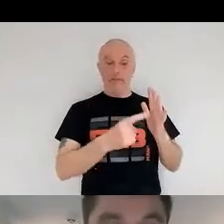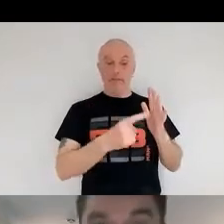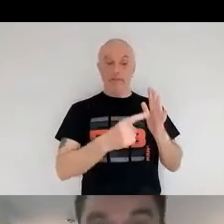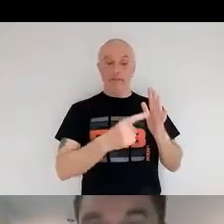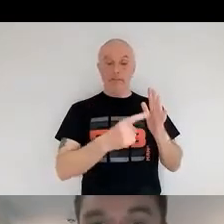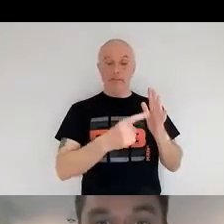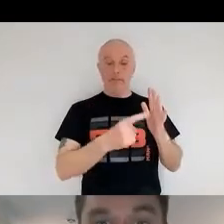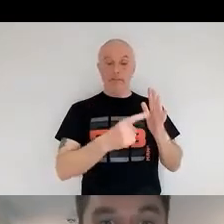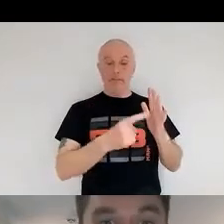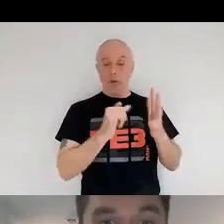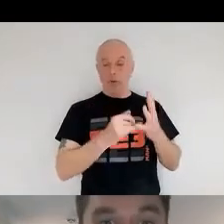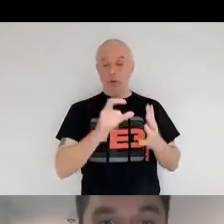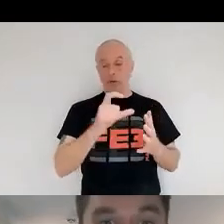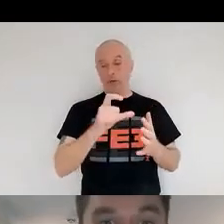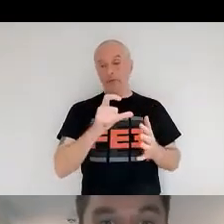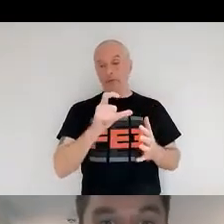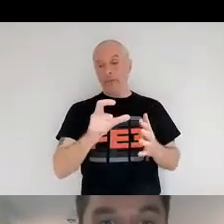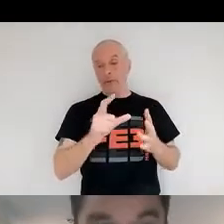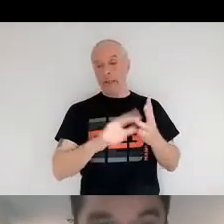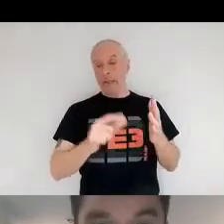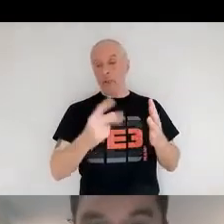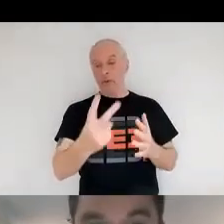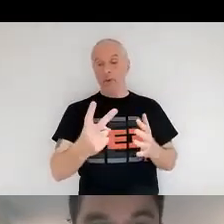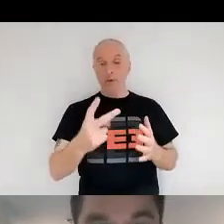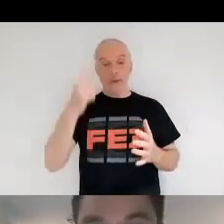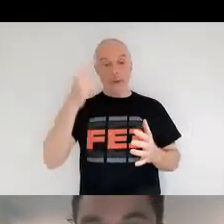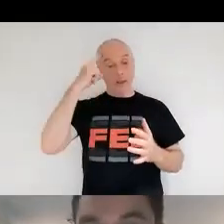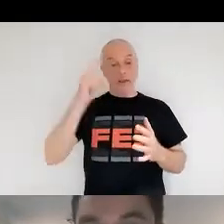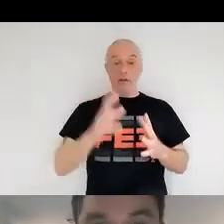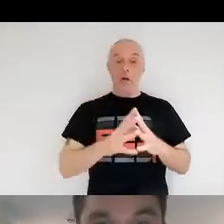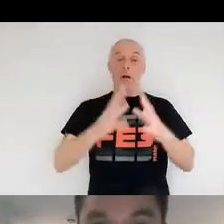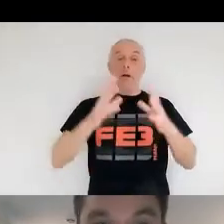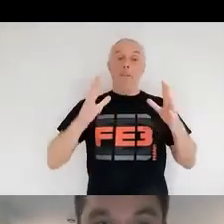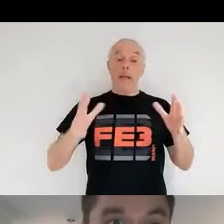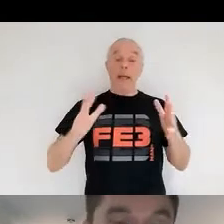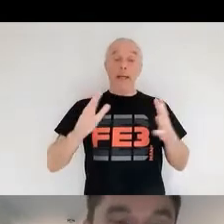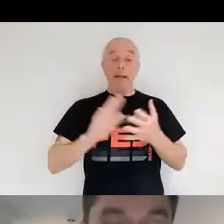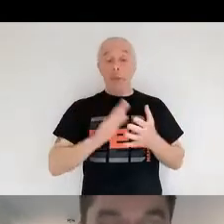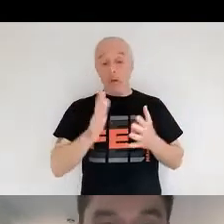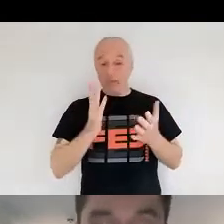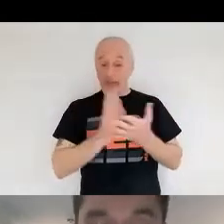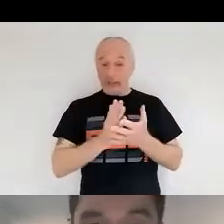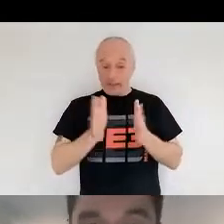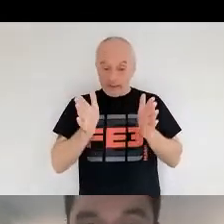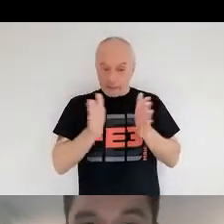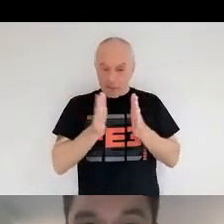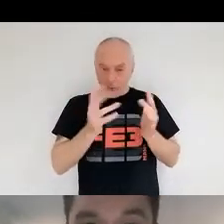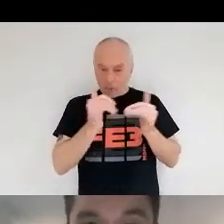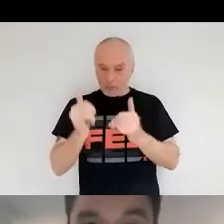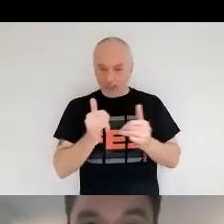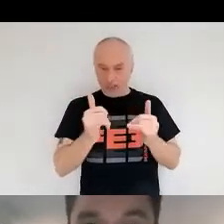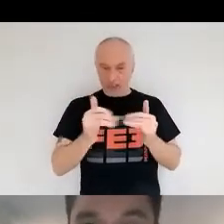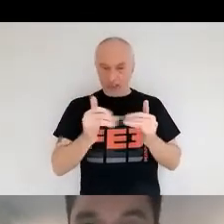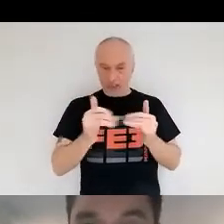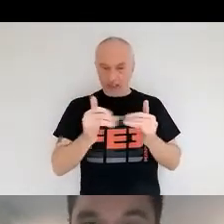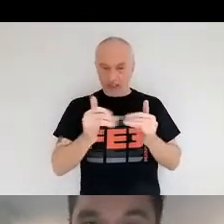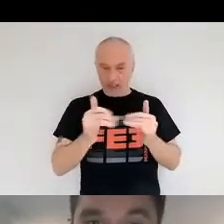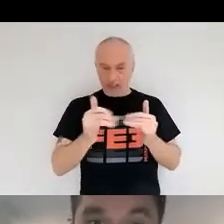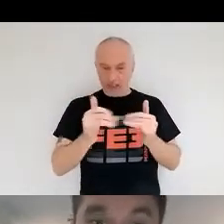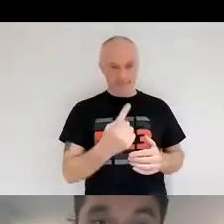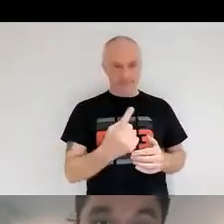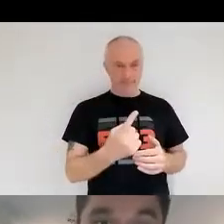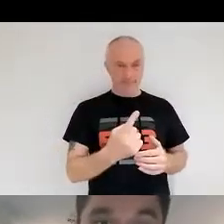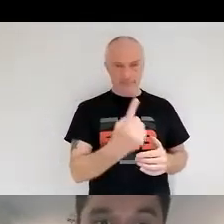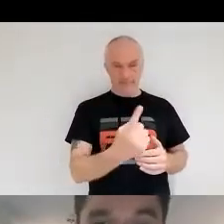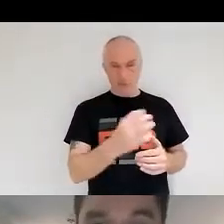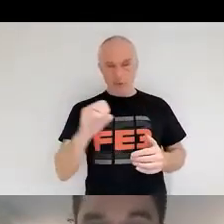not a huge number. The reason why it's not huge is because the trial itself isn't huge. It's only 100 homes and 30